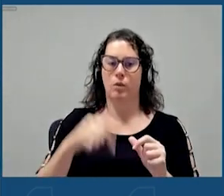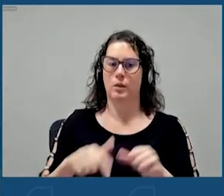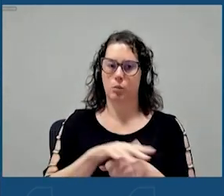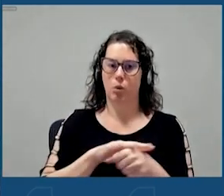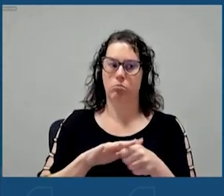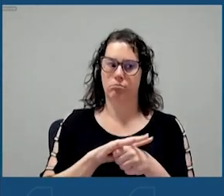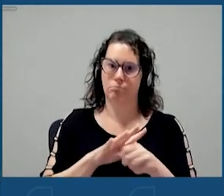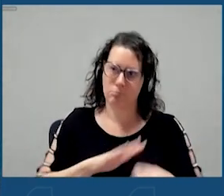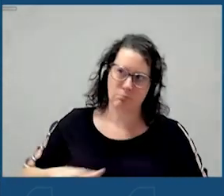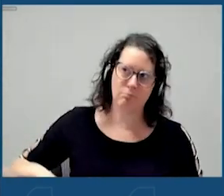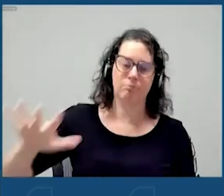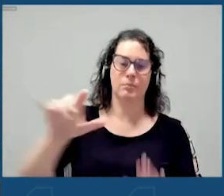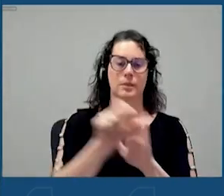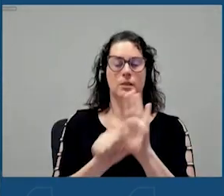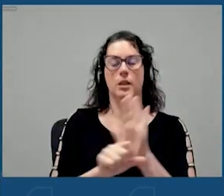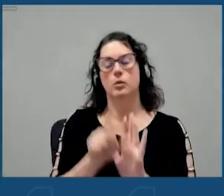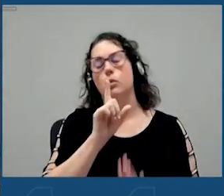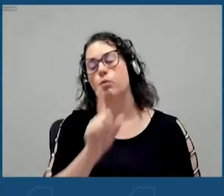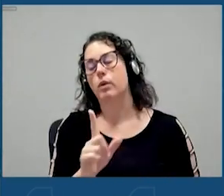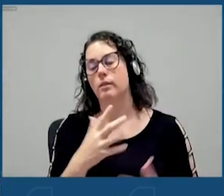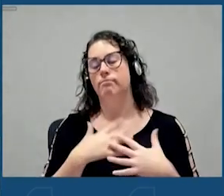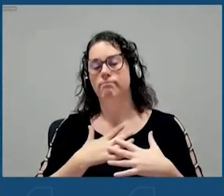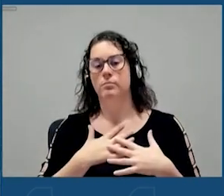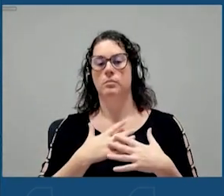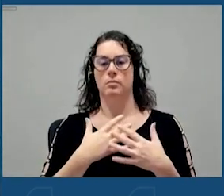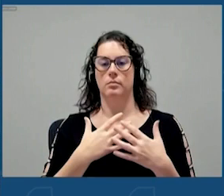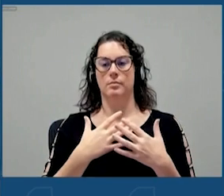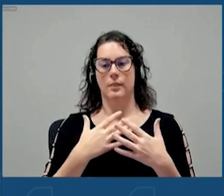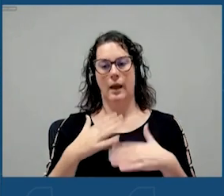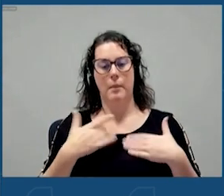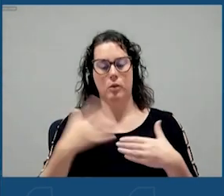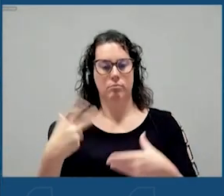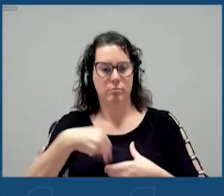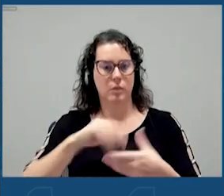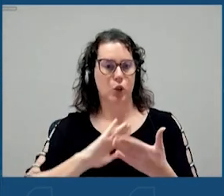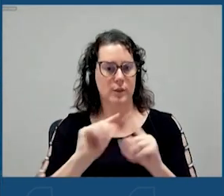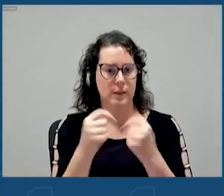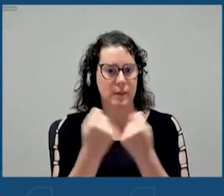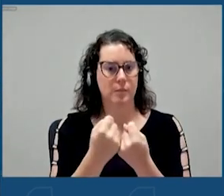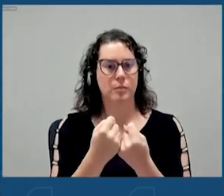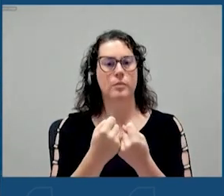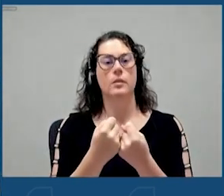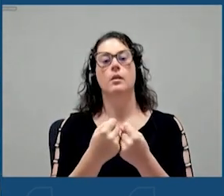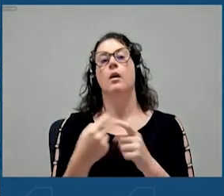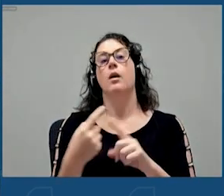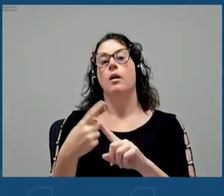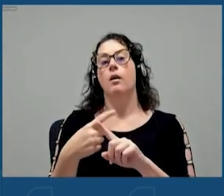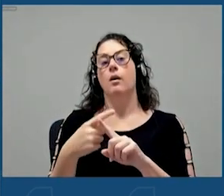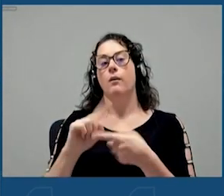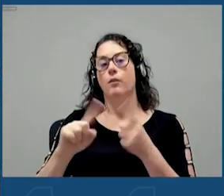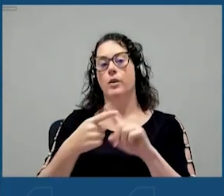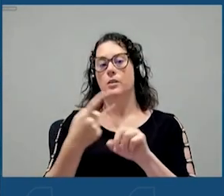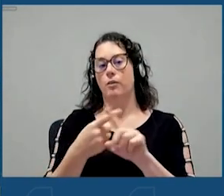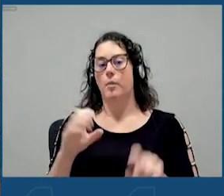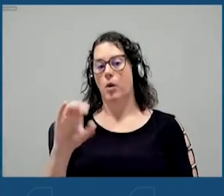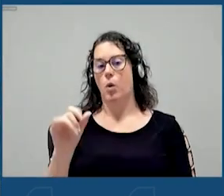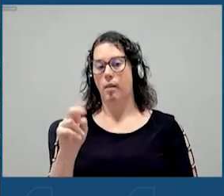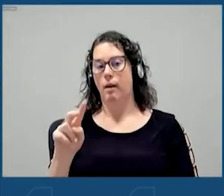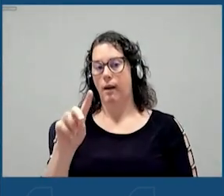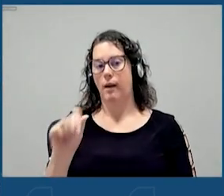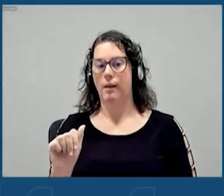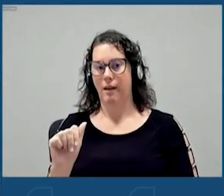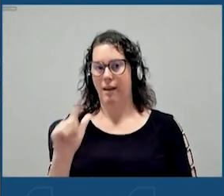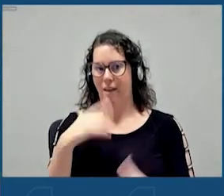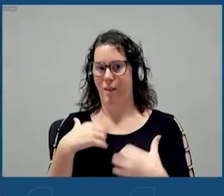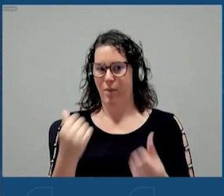a difference, Lenny, so grateful to have you as part of our team. Friends from Clyda Health, thank you. Thank you very much for having the vision